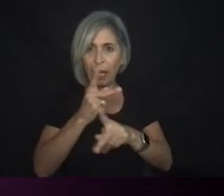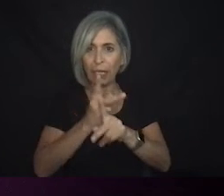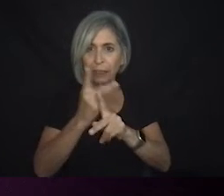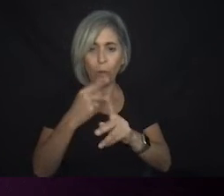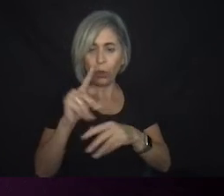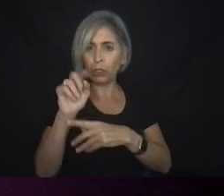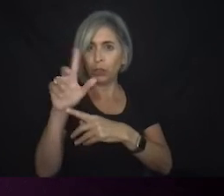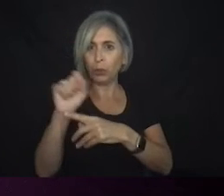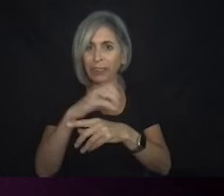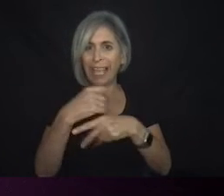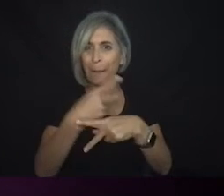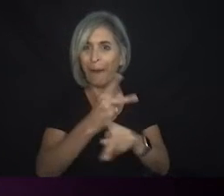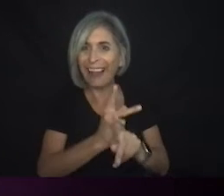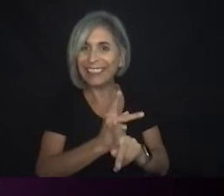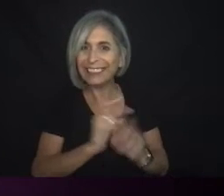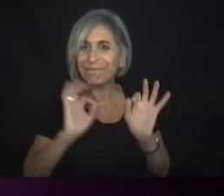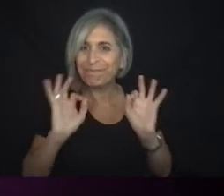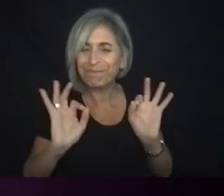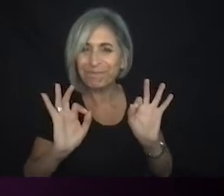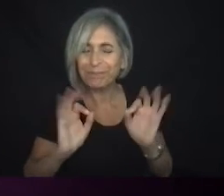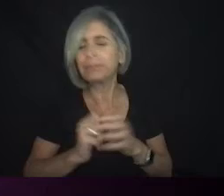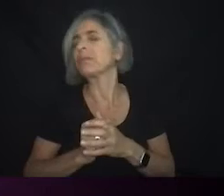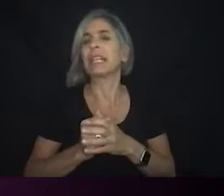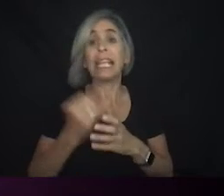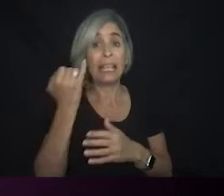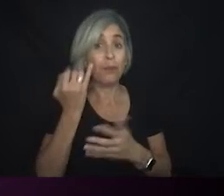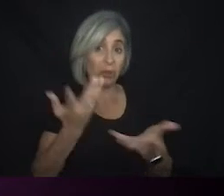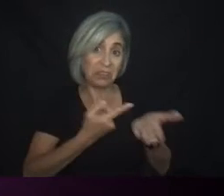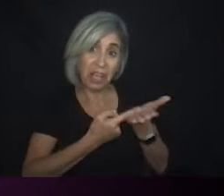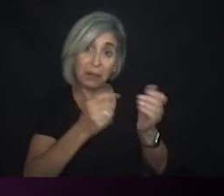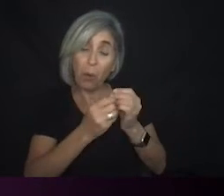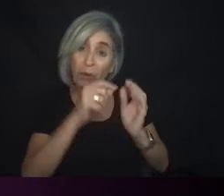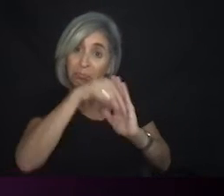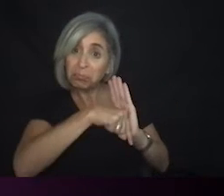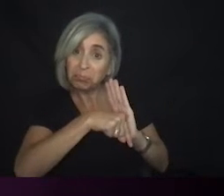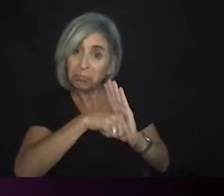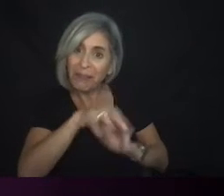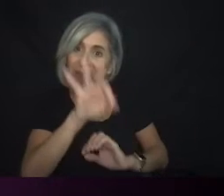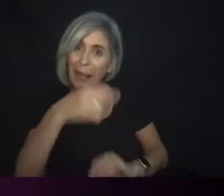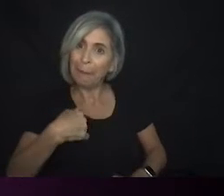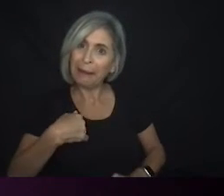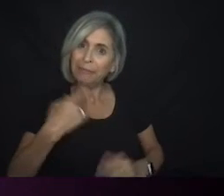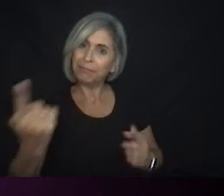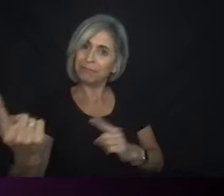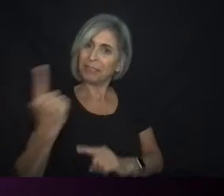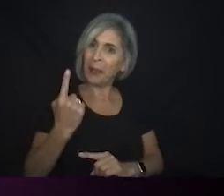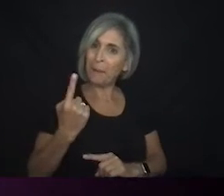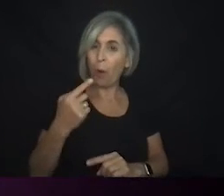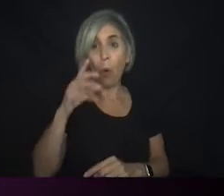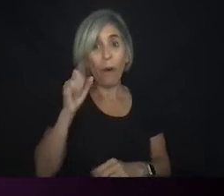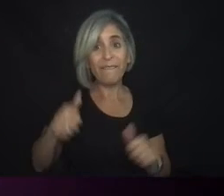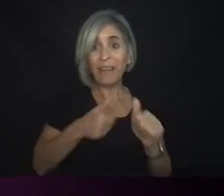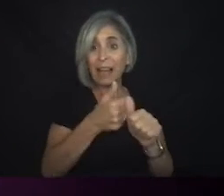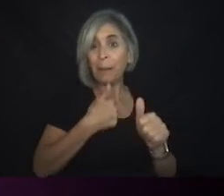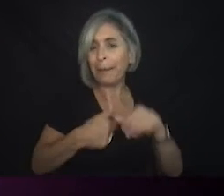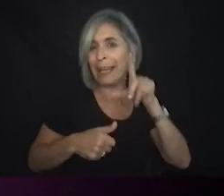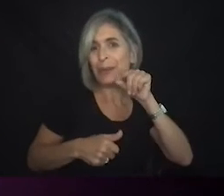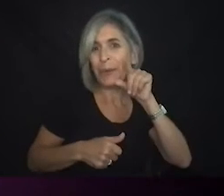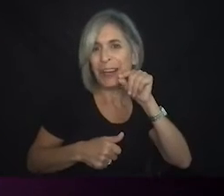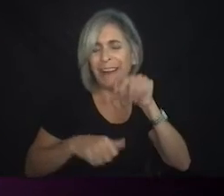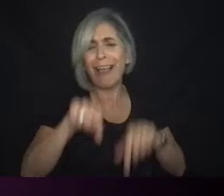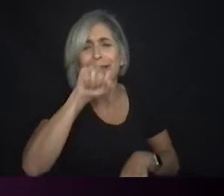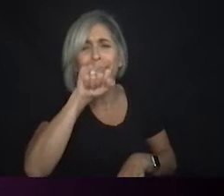and products. So if you want to talk about any of this stuff more, find me during the conference, find me on Twitter. I love talking